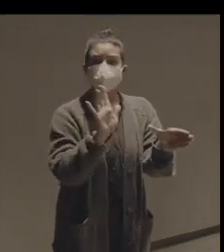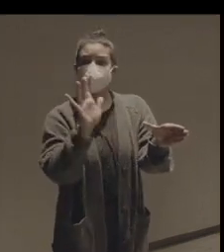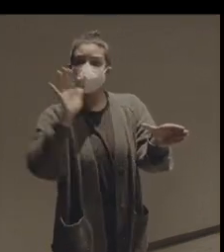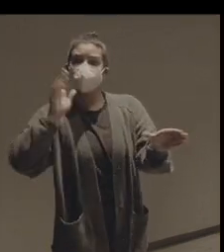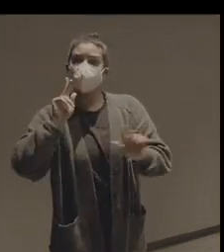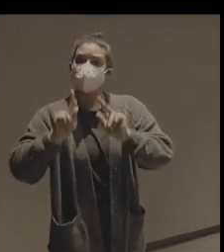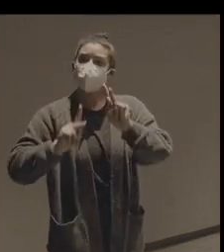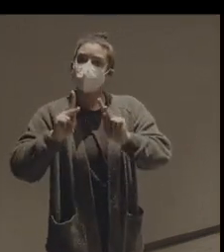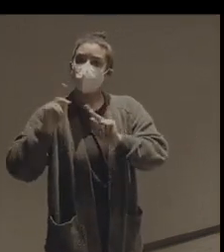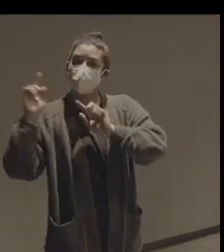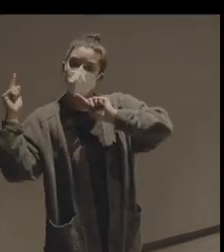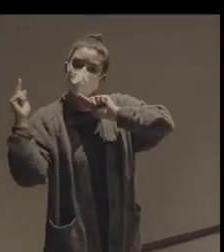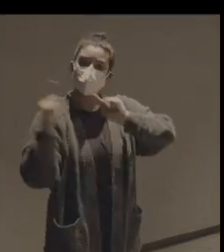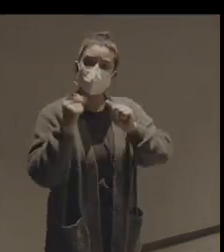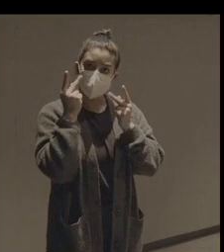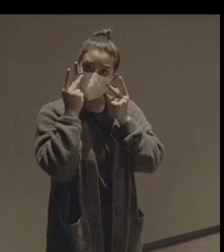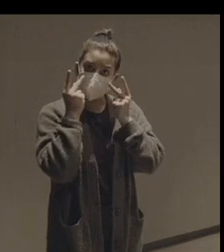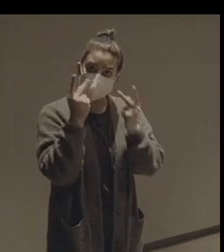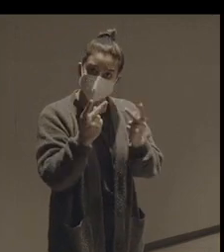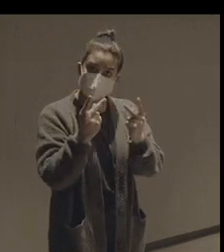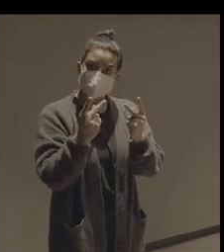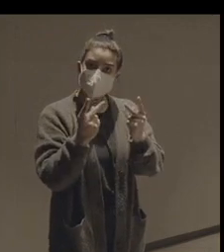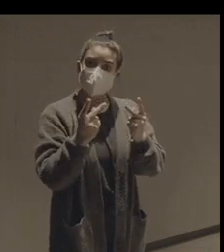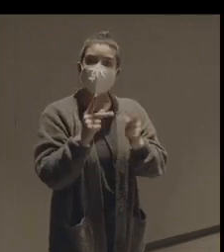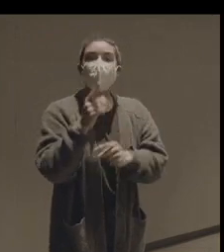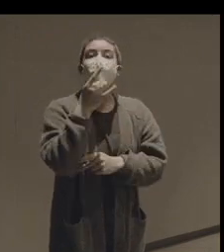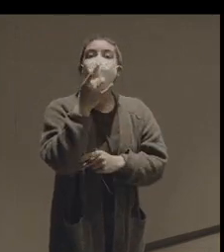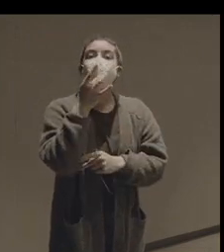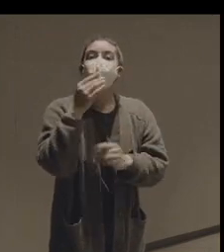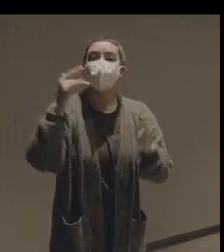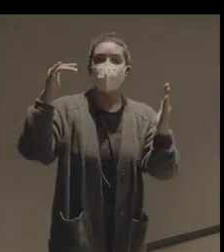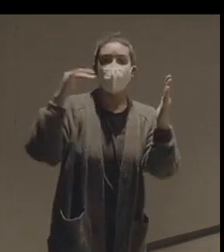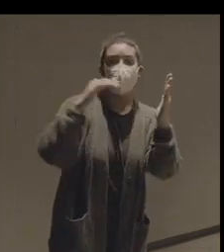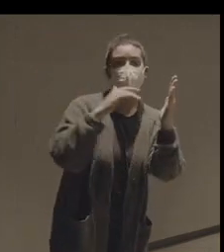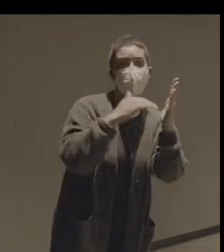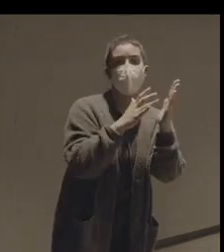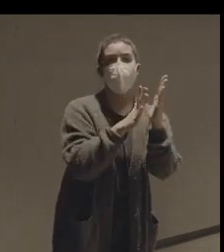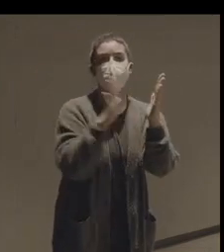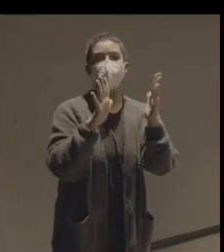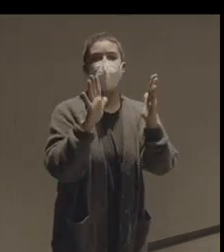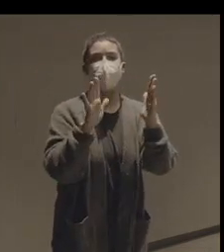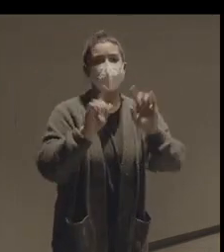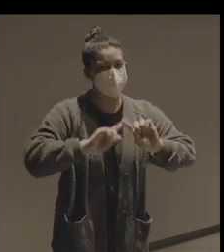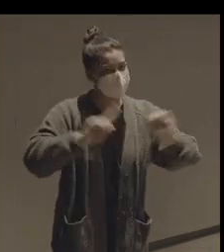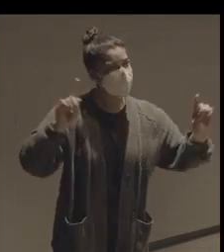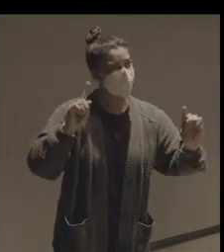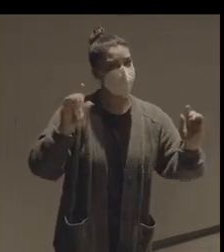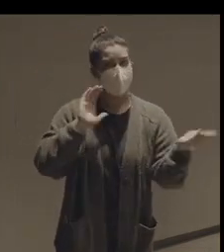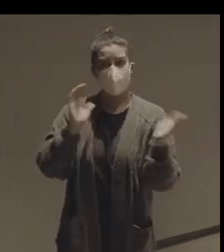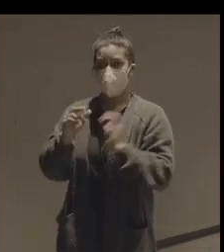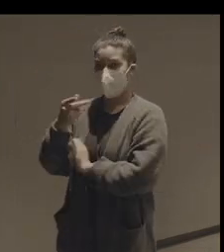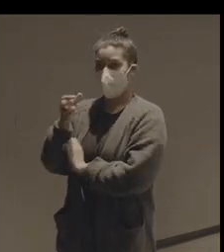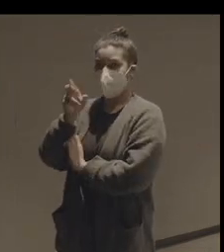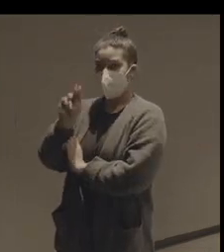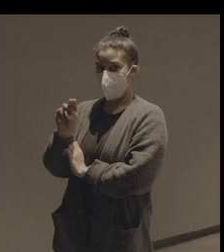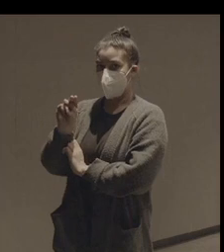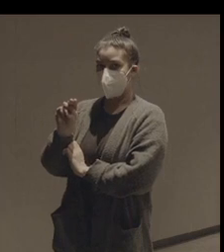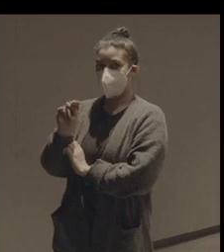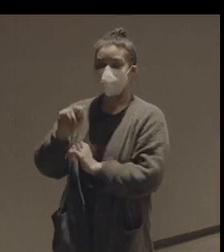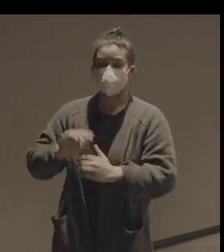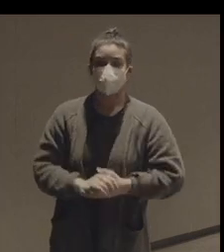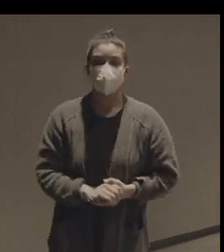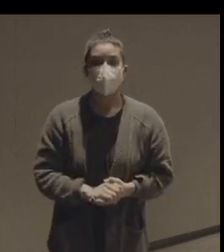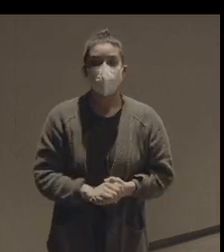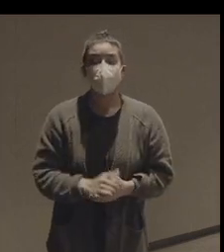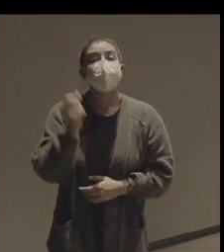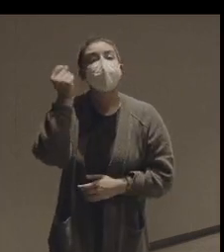at the Pashgians. And then also, you could say the same for Larry Bell's work. Peter Alexander was